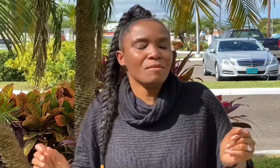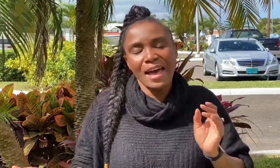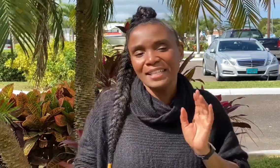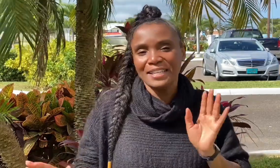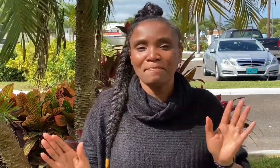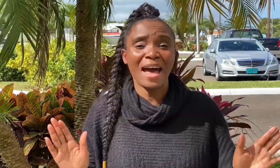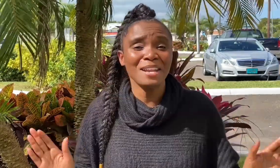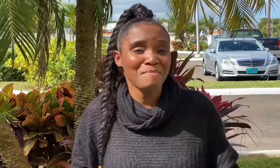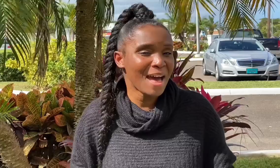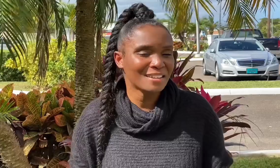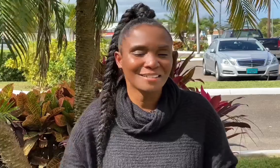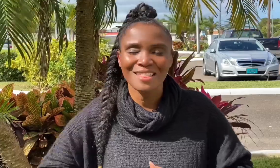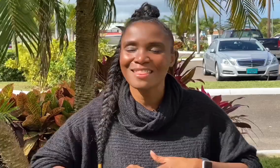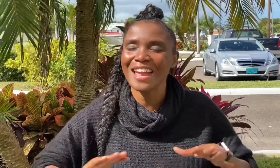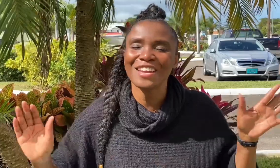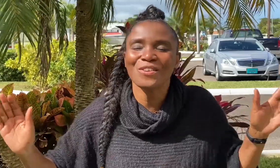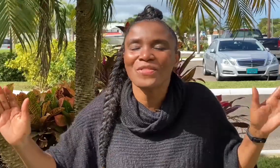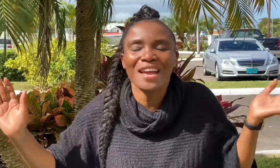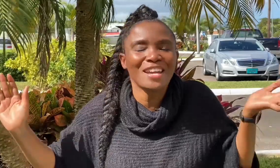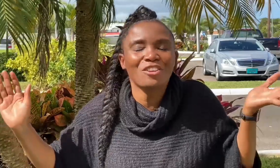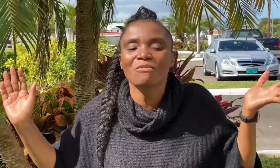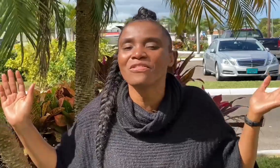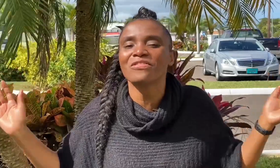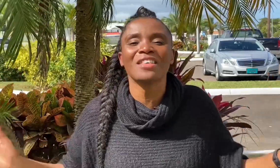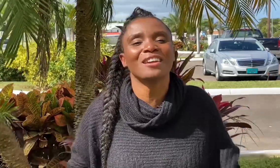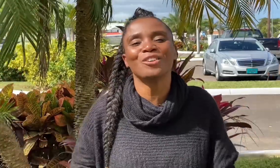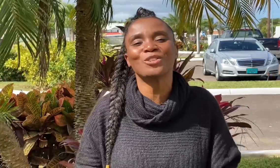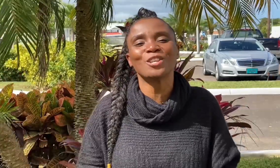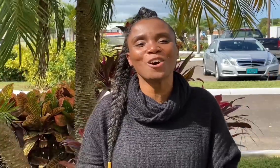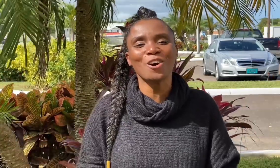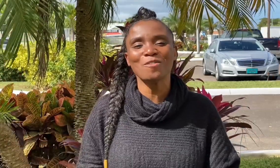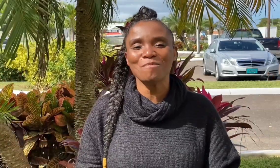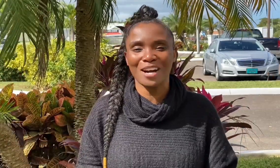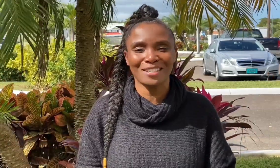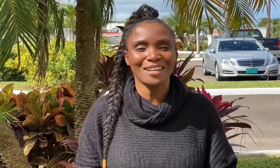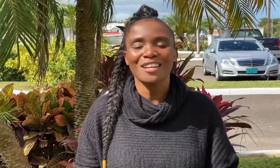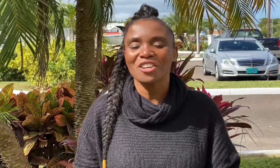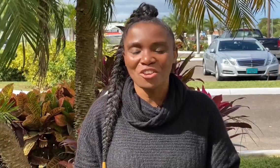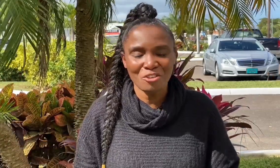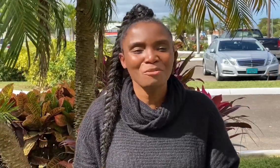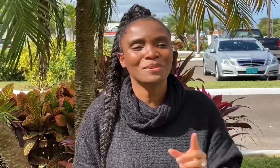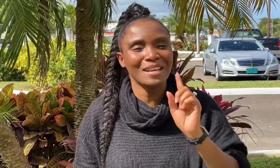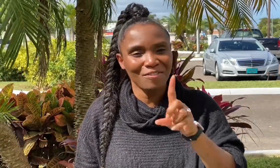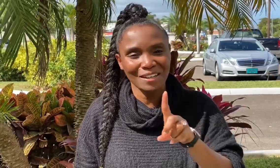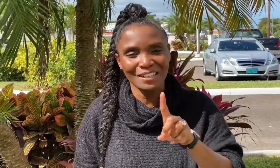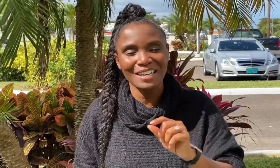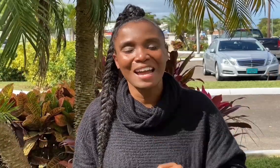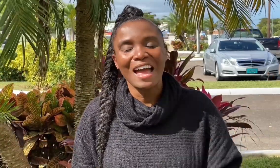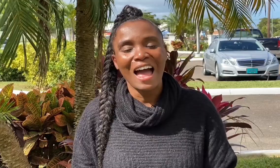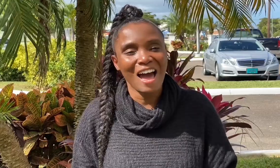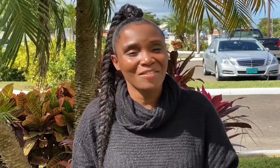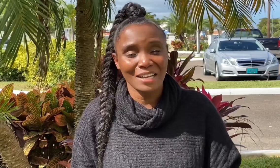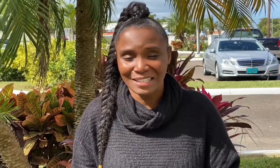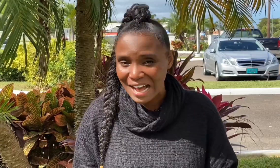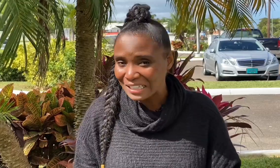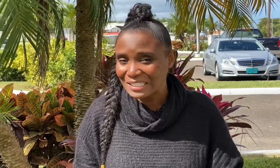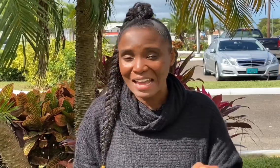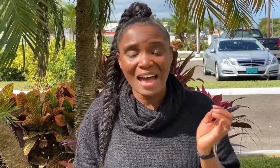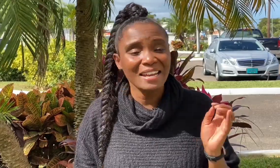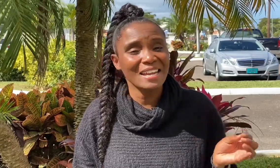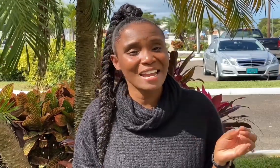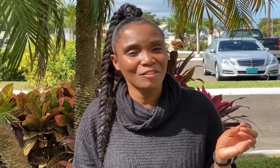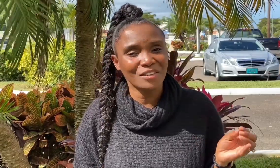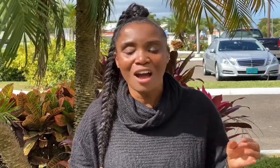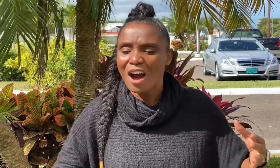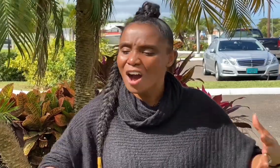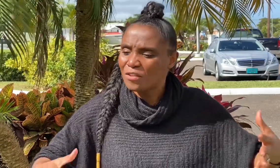Thank you, Auntie Patti Pat. Thank you, thank you, thank you so much. You definitely have a talent